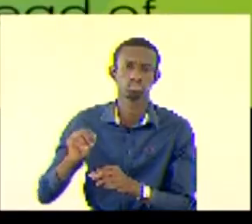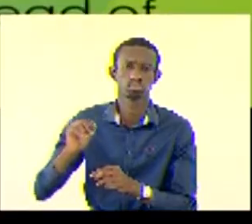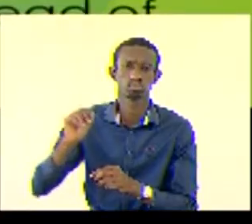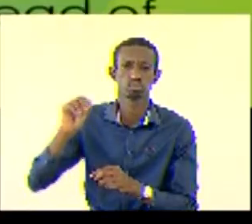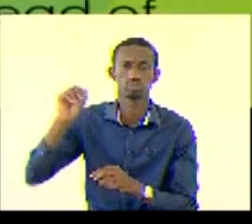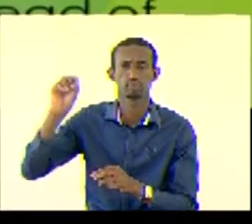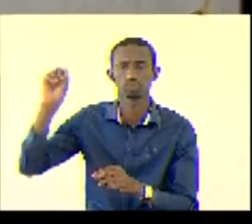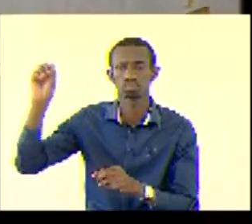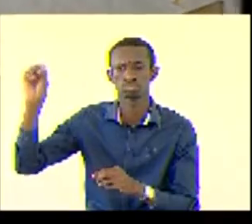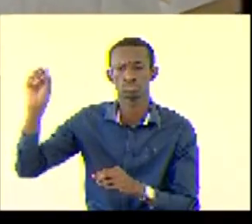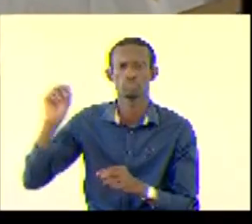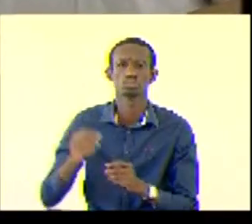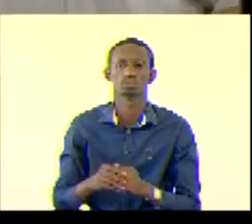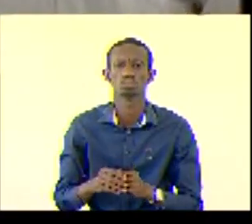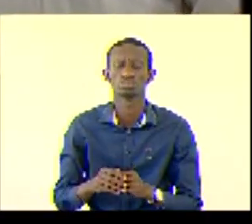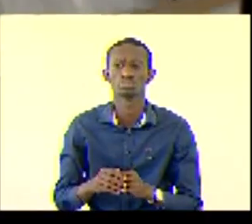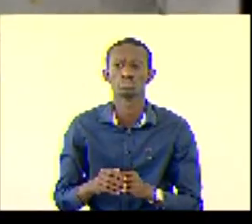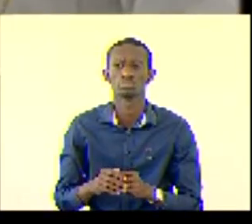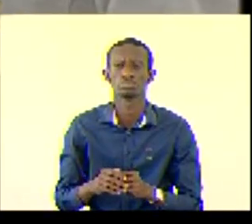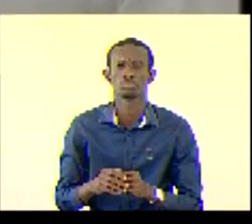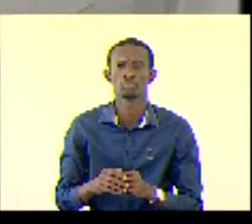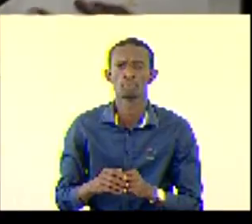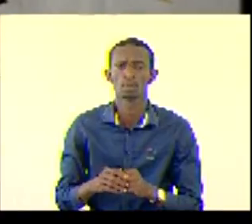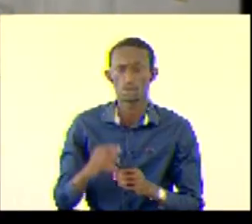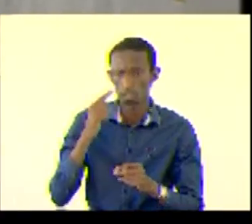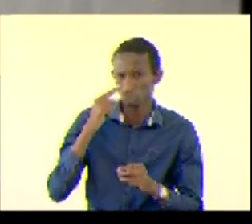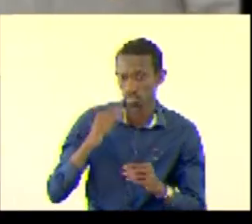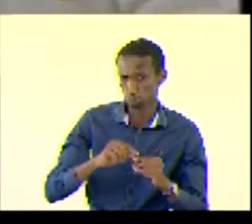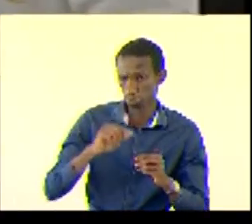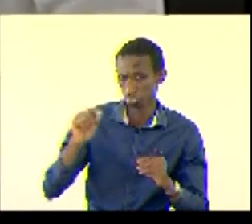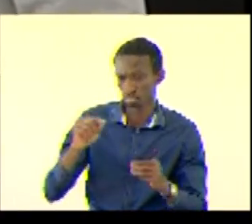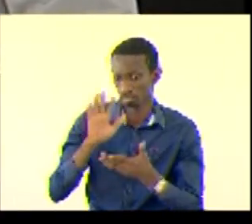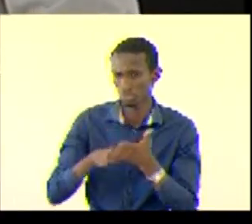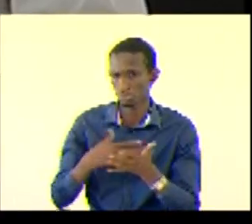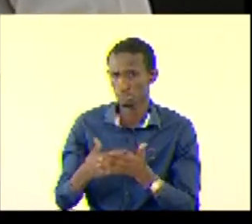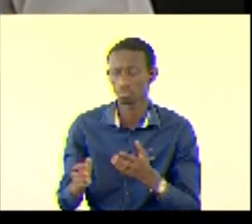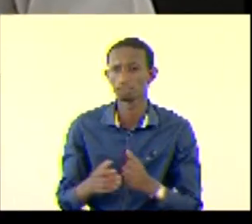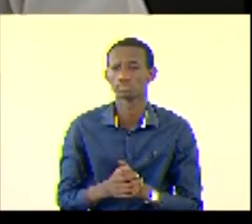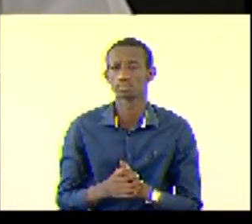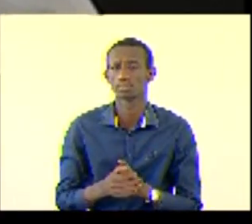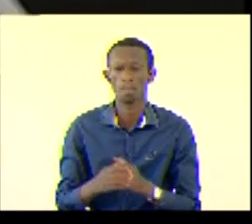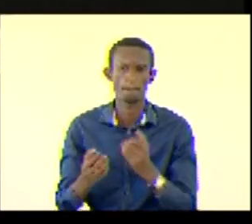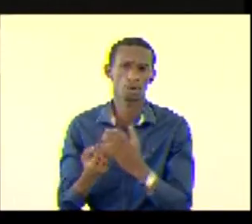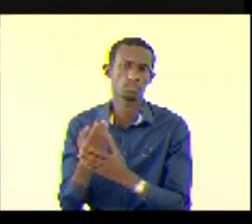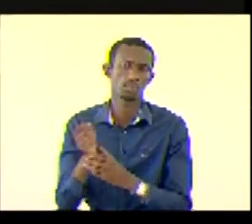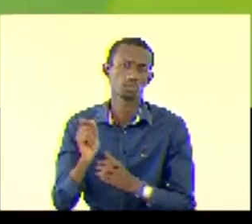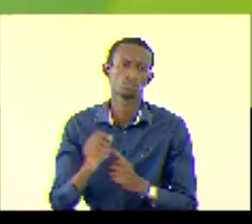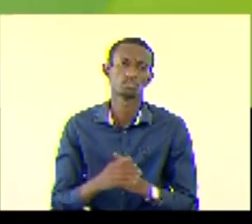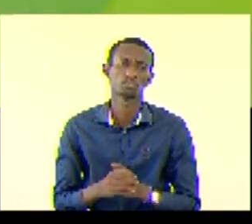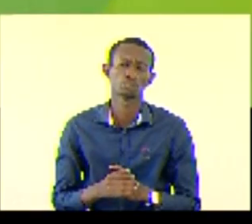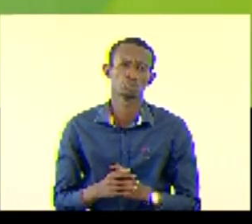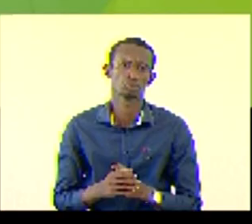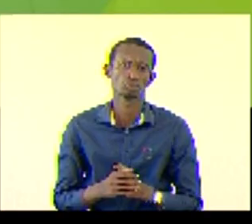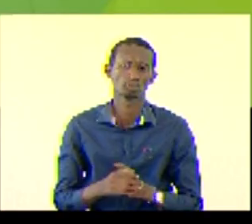are asked from the graph. This is just a sketch graph of what is produced. This is the